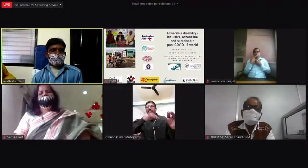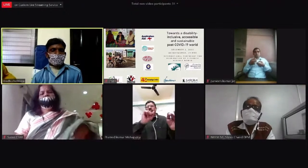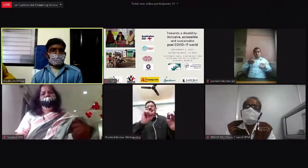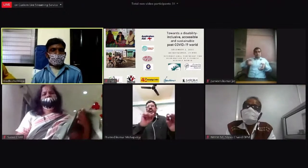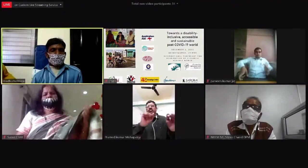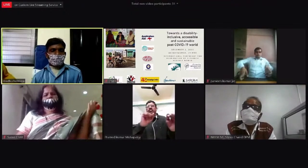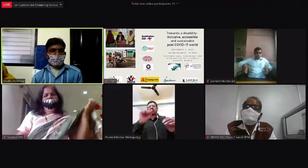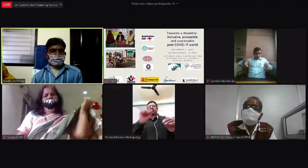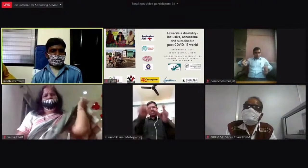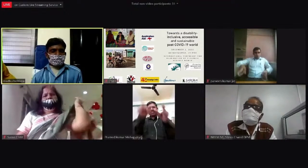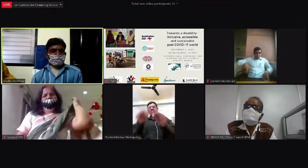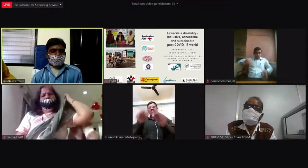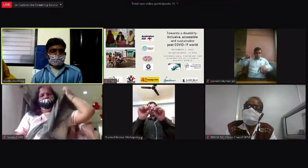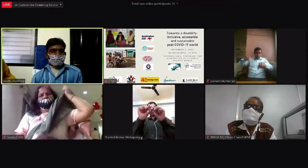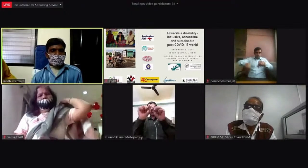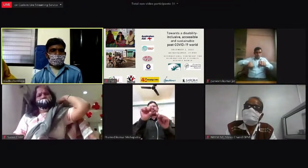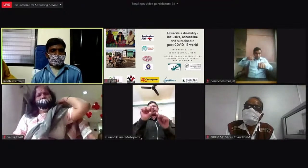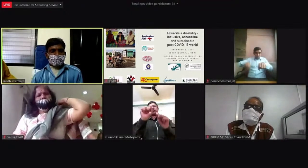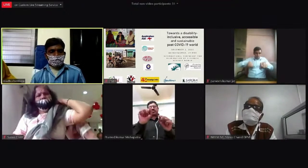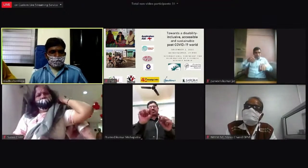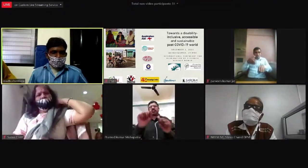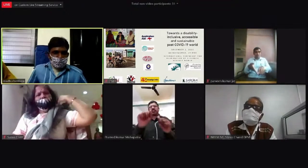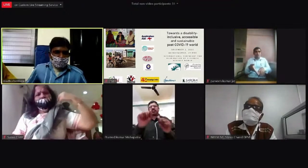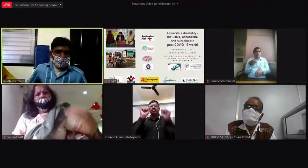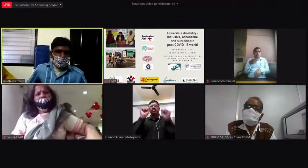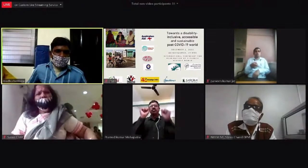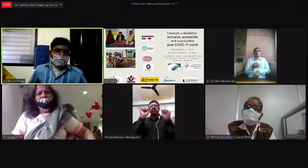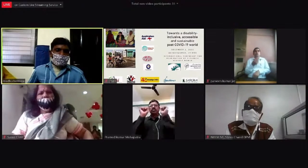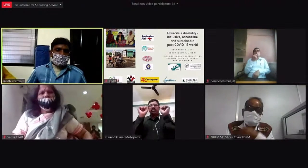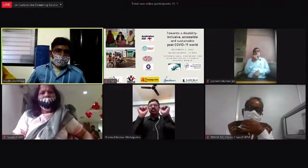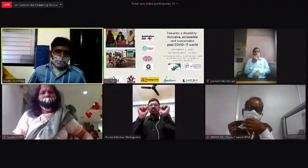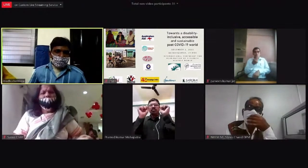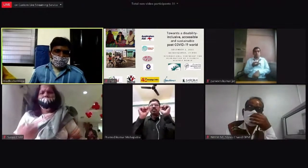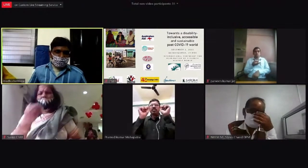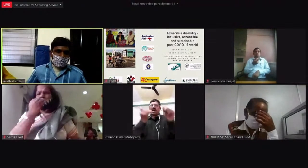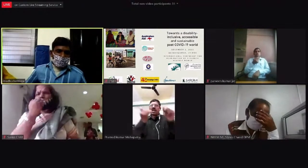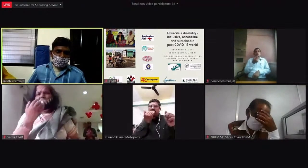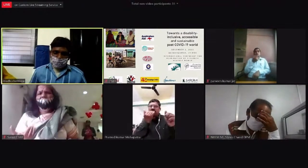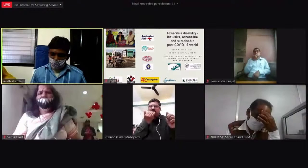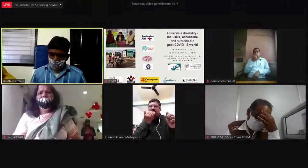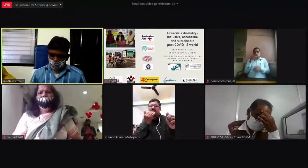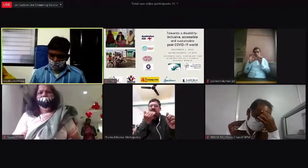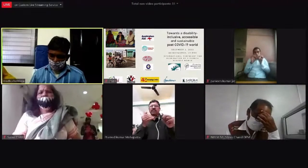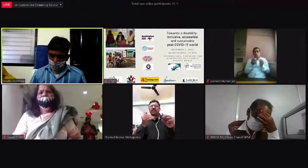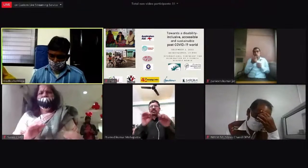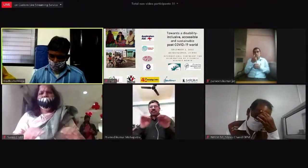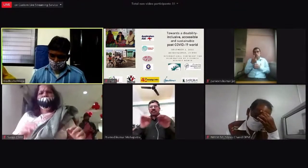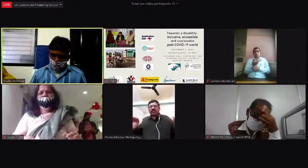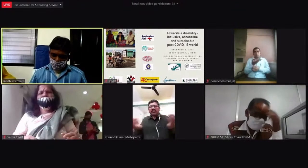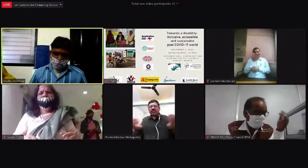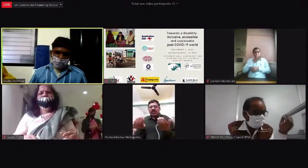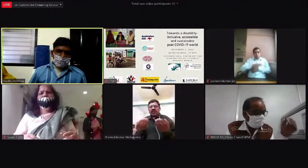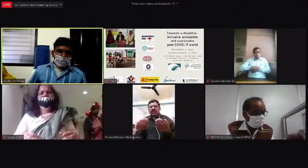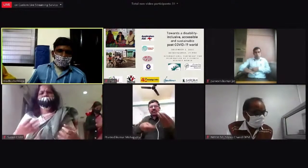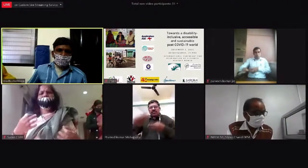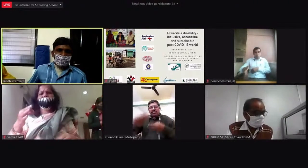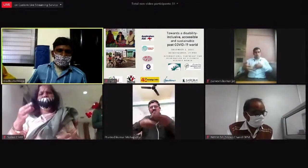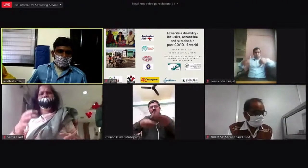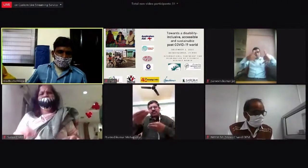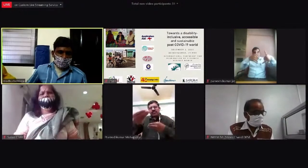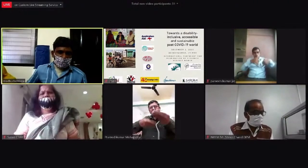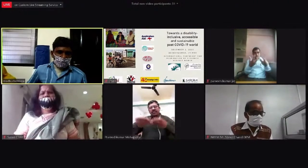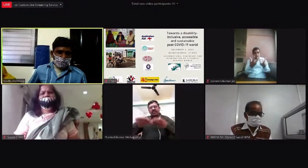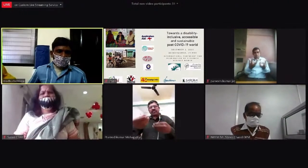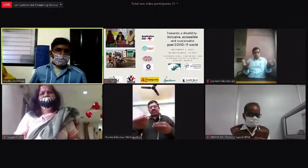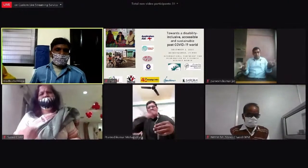and I have a tricycle, and I sell goods from toys